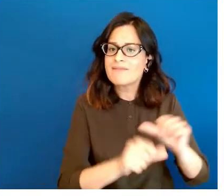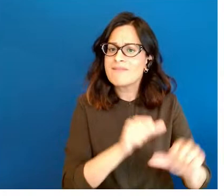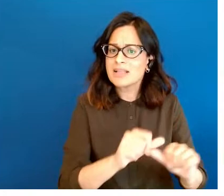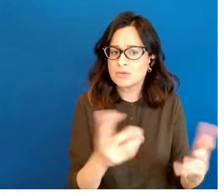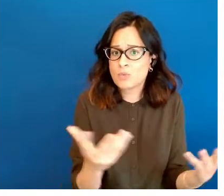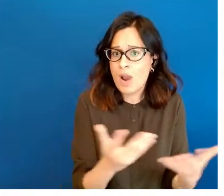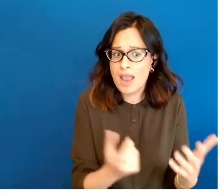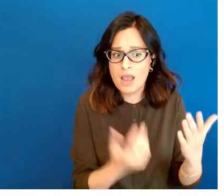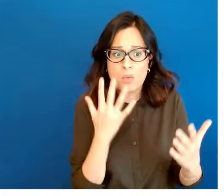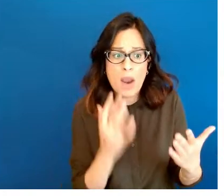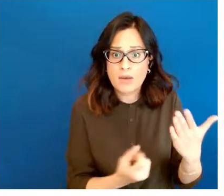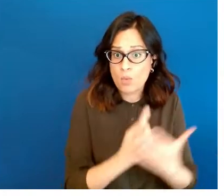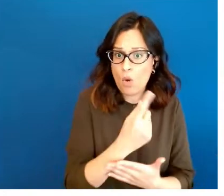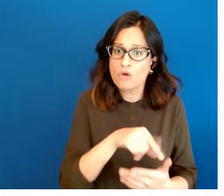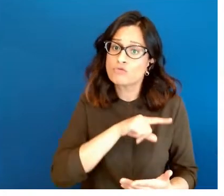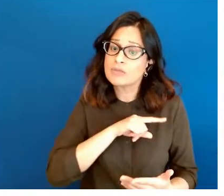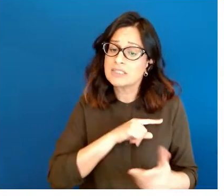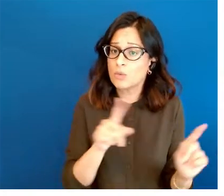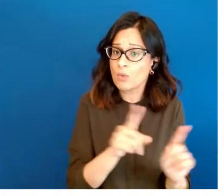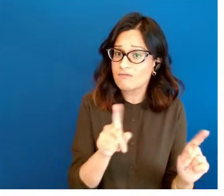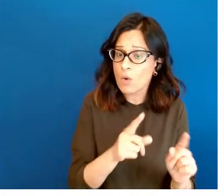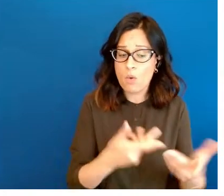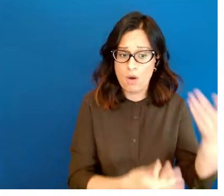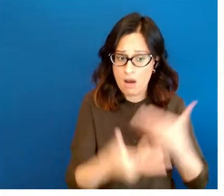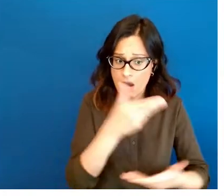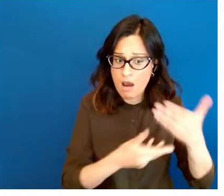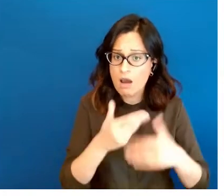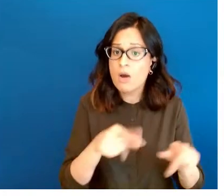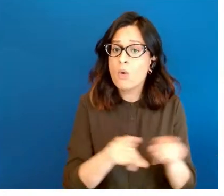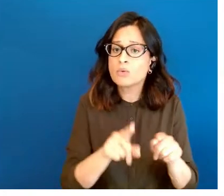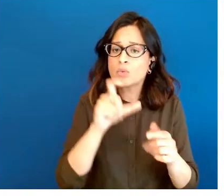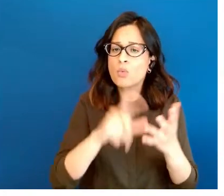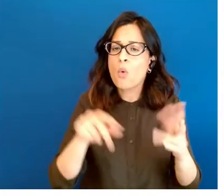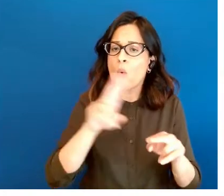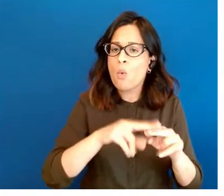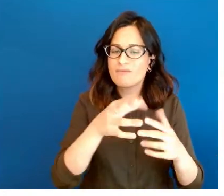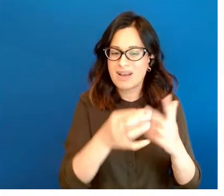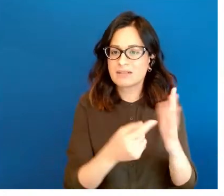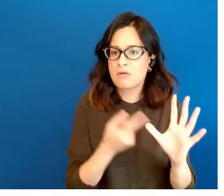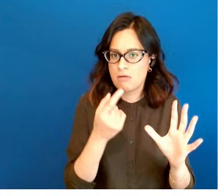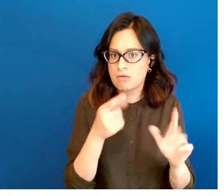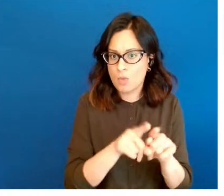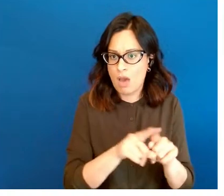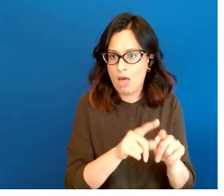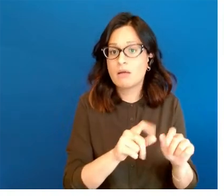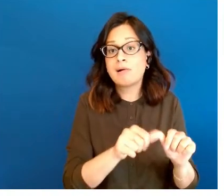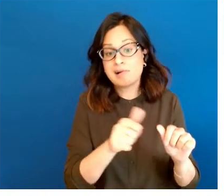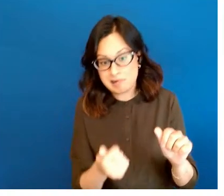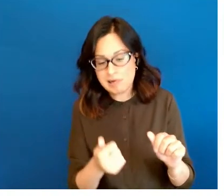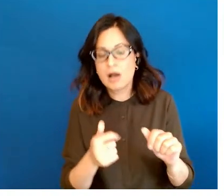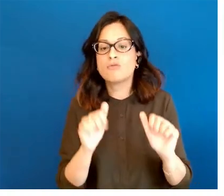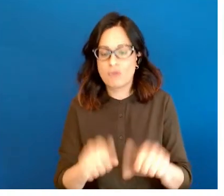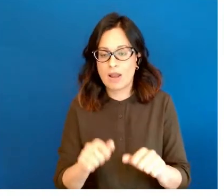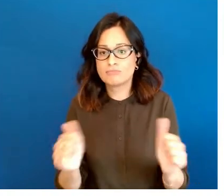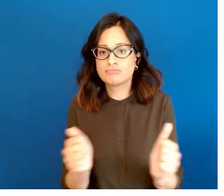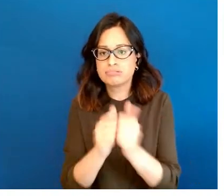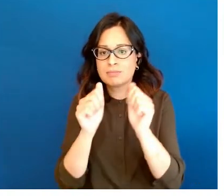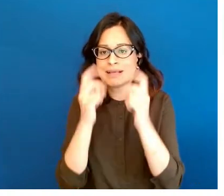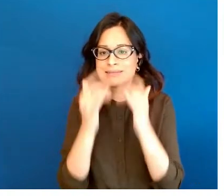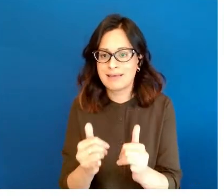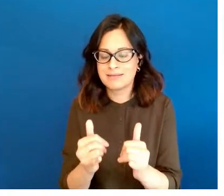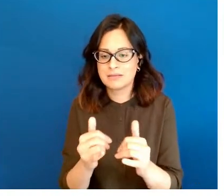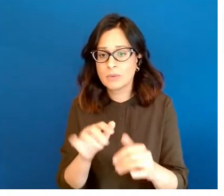causes, symptoms and cofactors, and then following that up with appropriate testing, which can either be